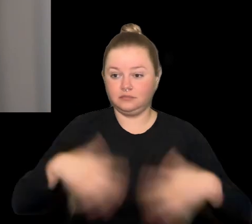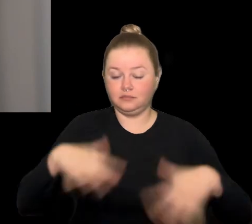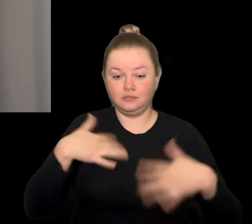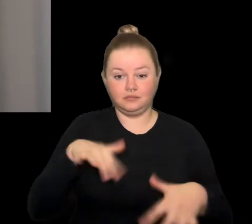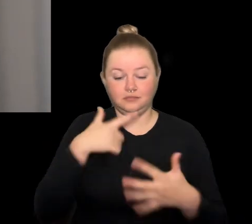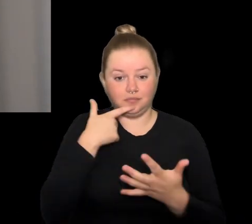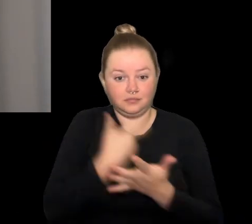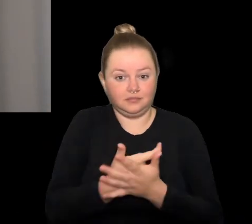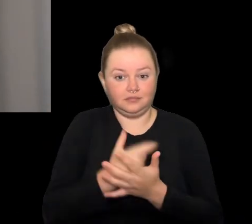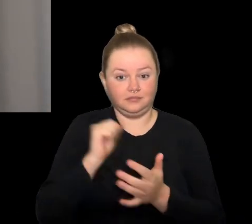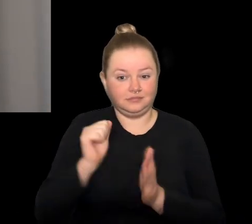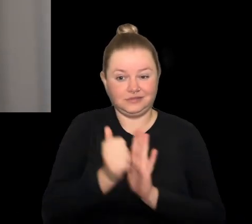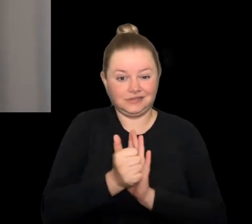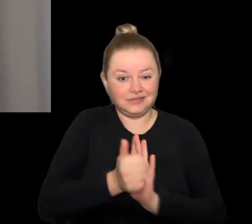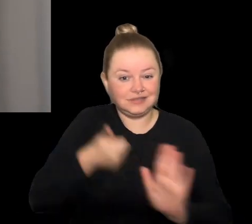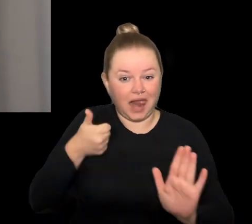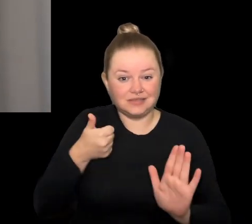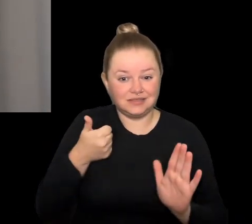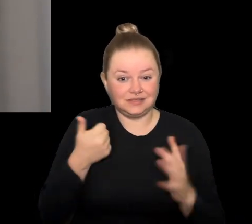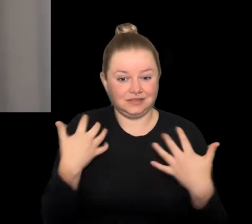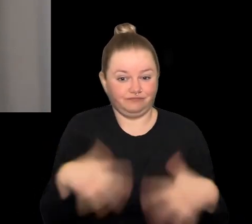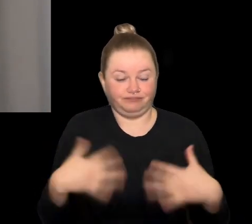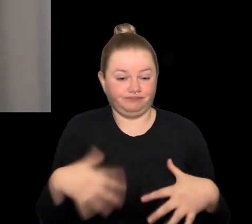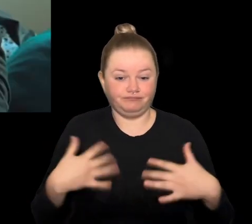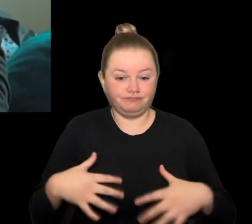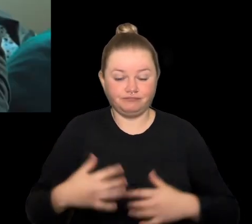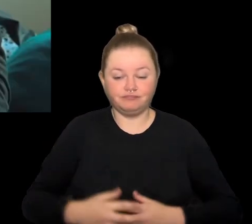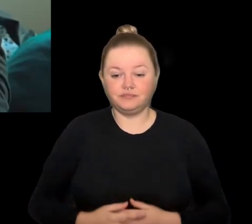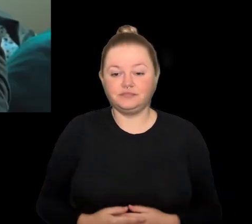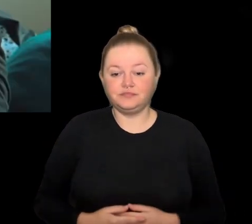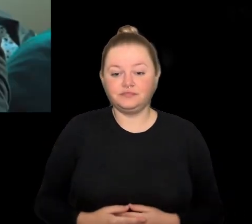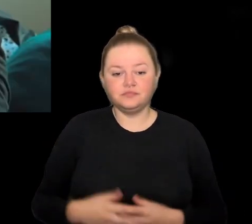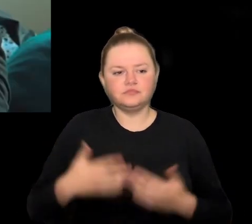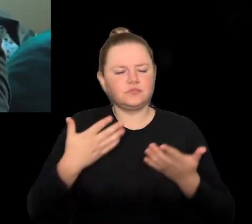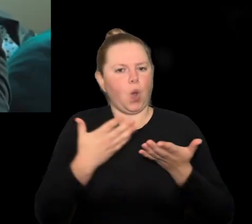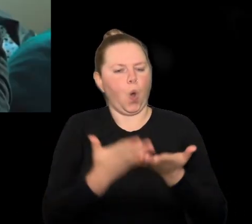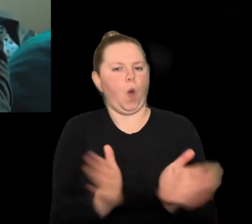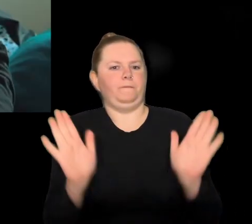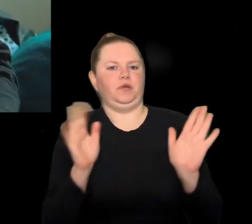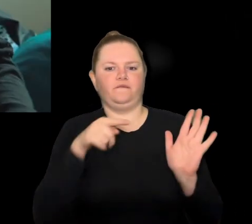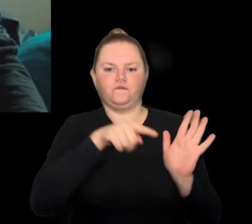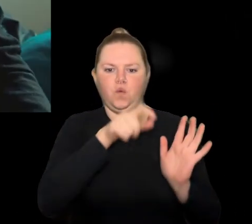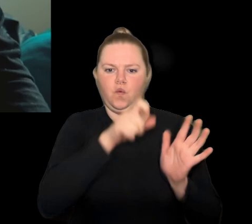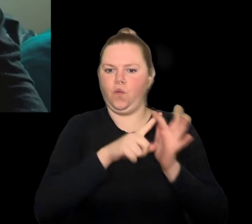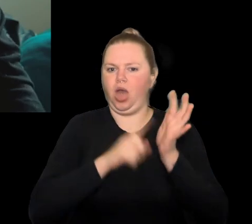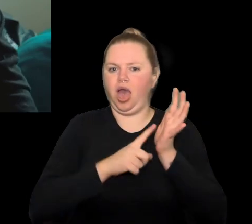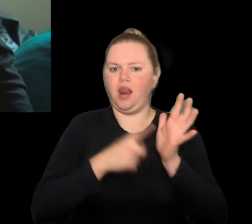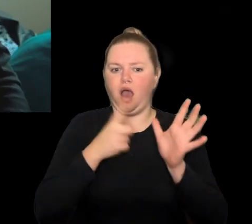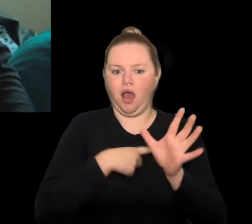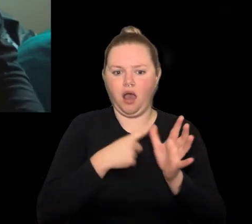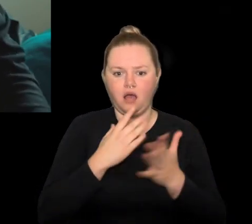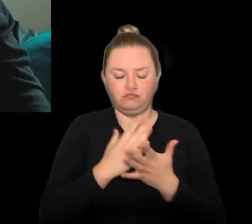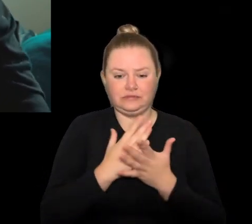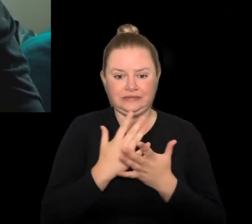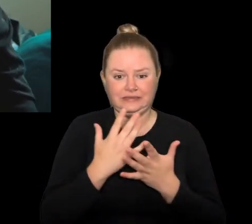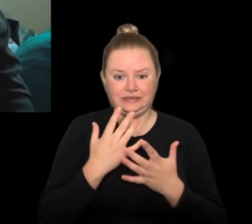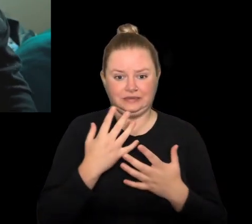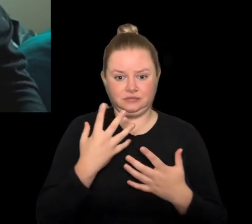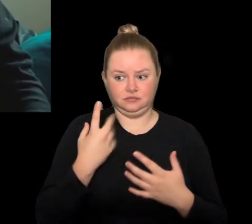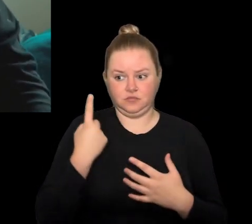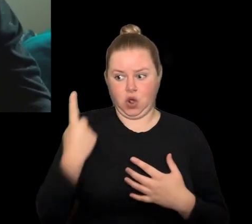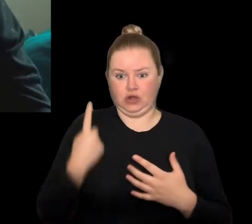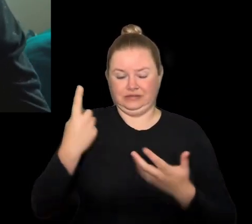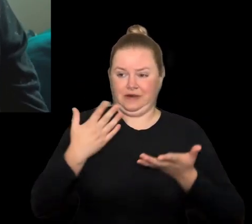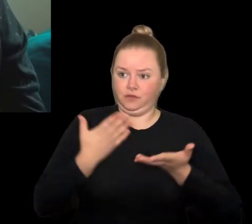am absolutely blown away by the talent. It's opened doors for her, hasn't it? And it's opened I think the